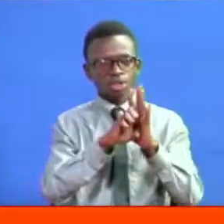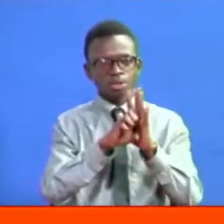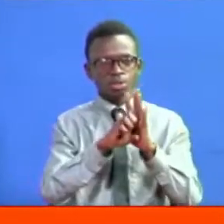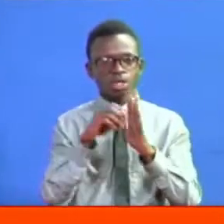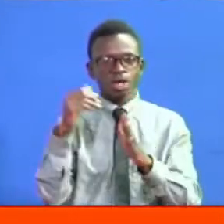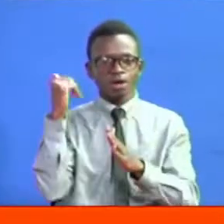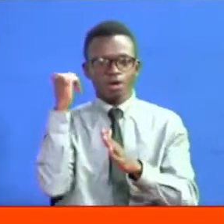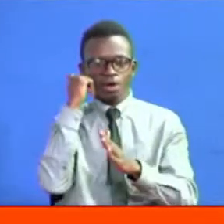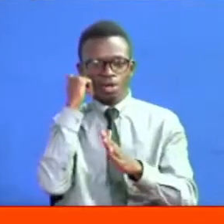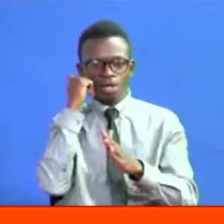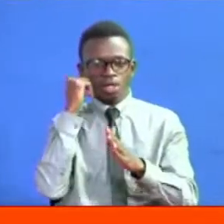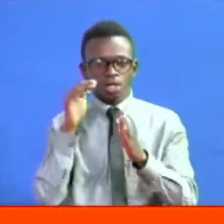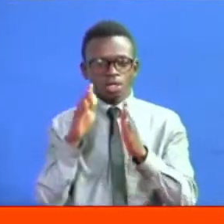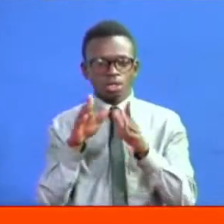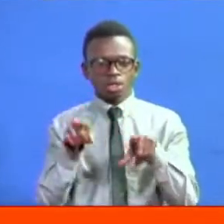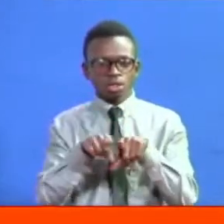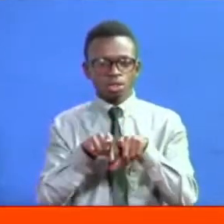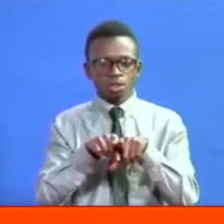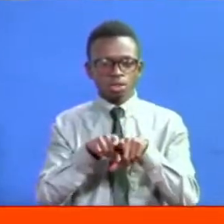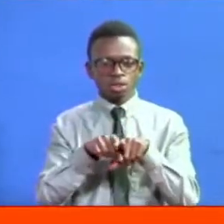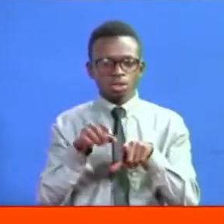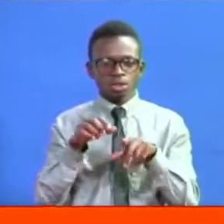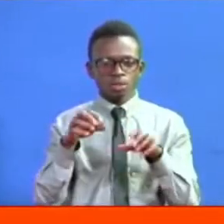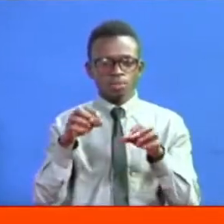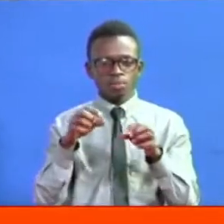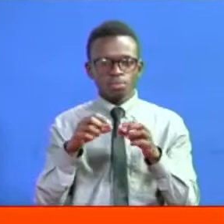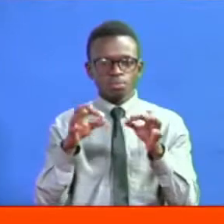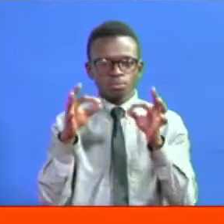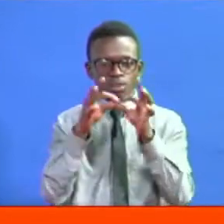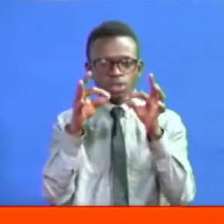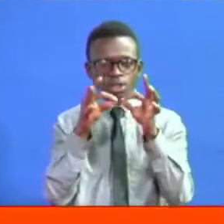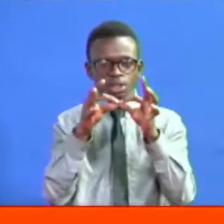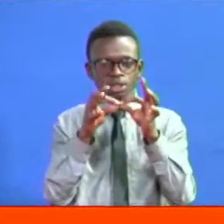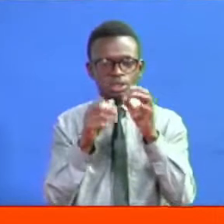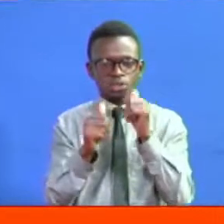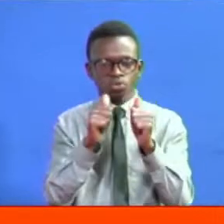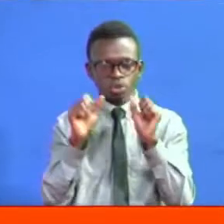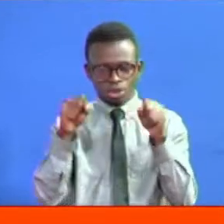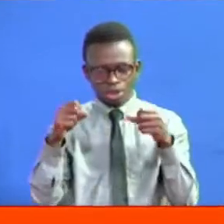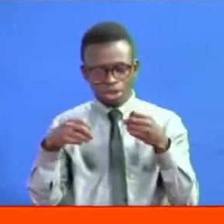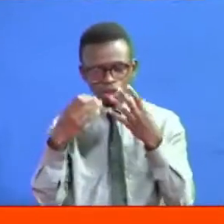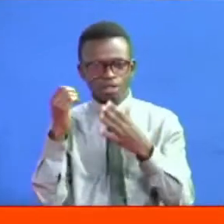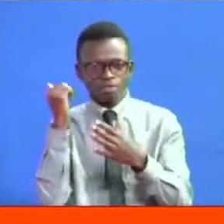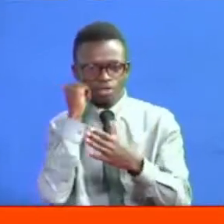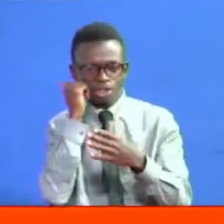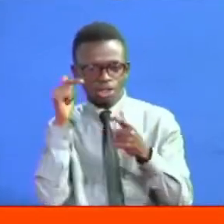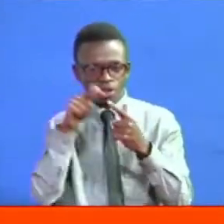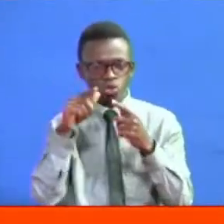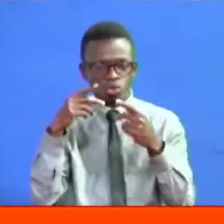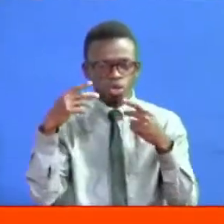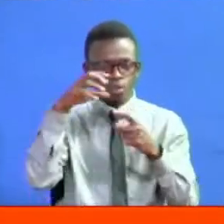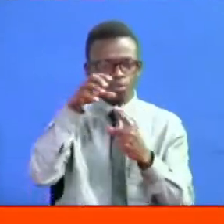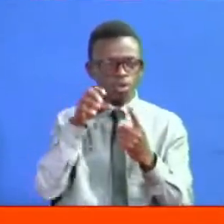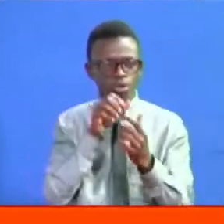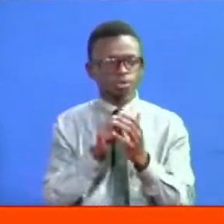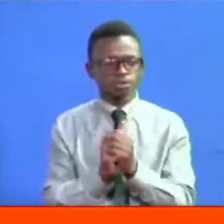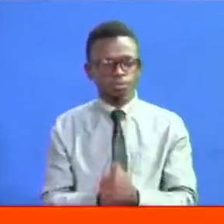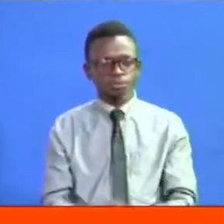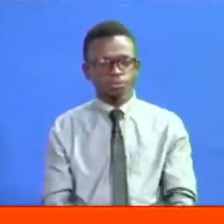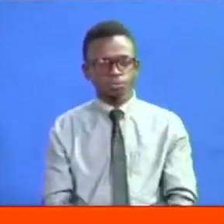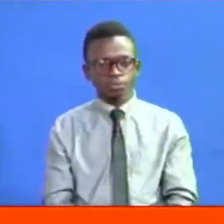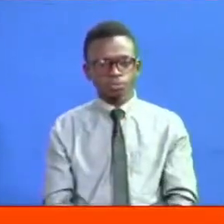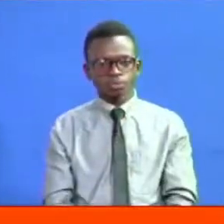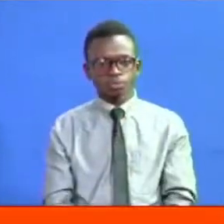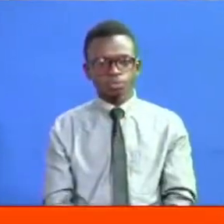as caterpillars, which cause diseases such as downy mildew, dumping off, leaf spot and black rot.